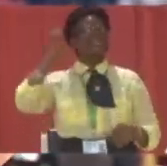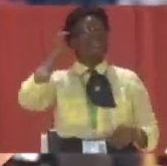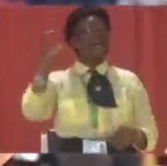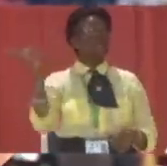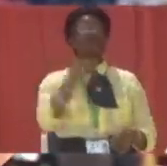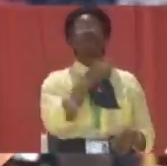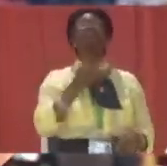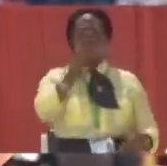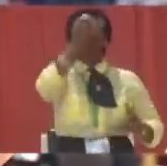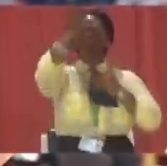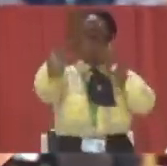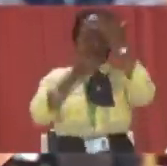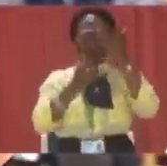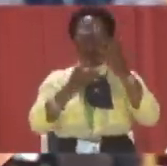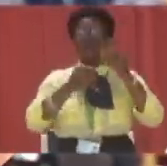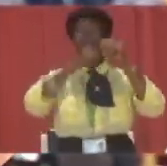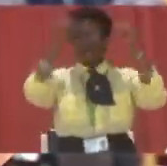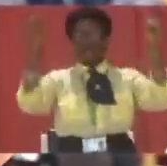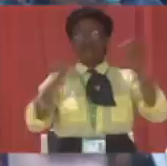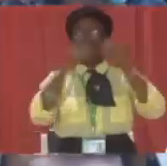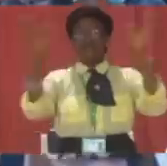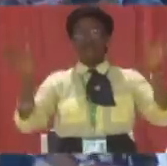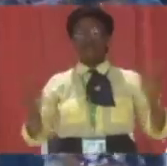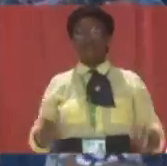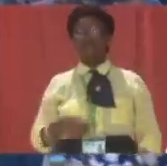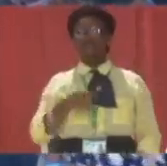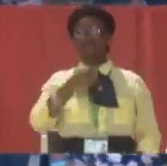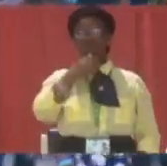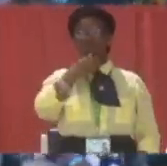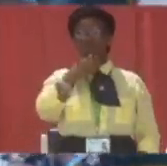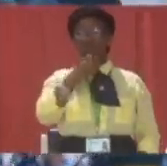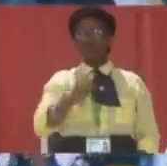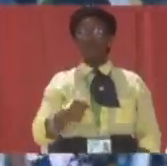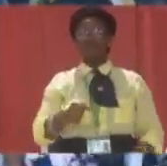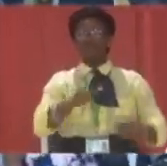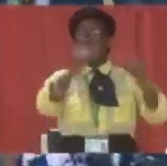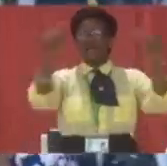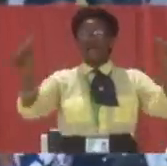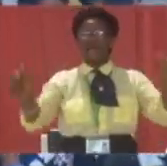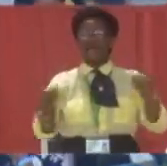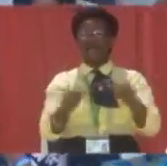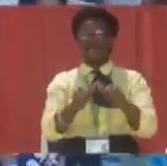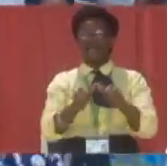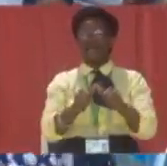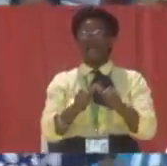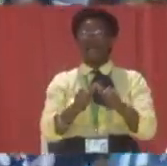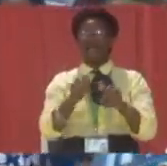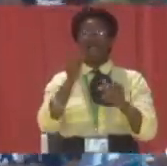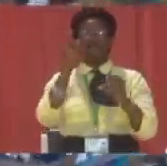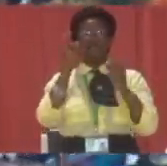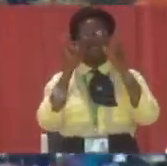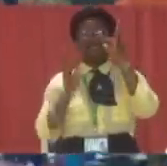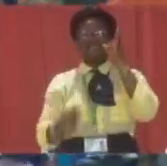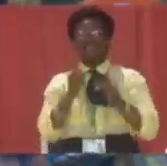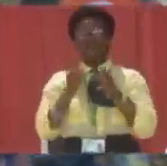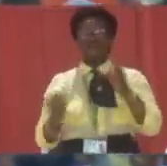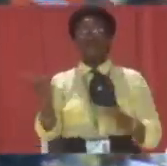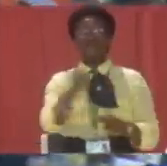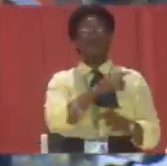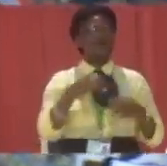hallelujah. Okay. Old auditorium, if you have not been anointed, wave your